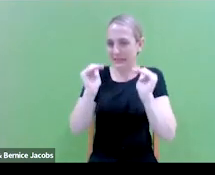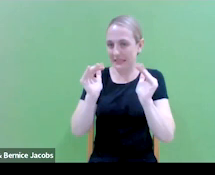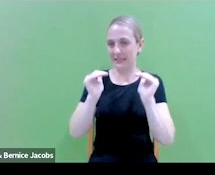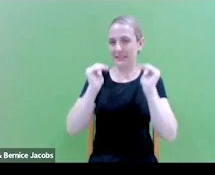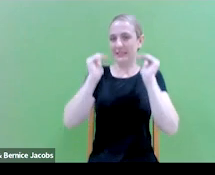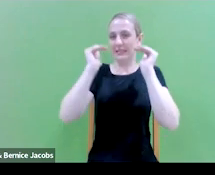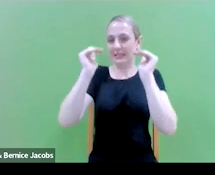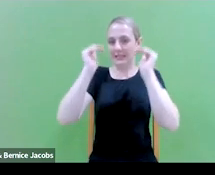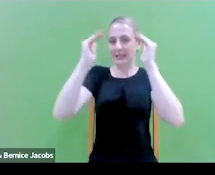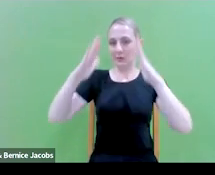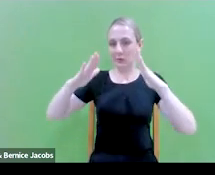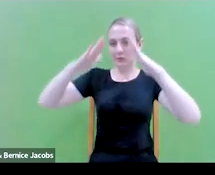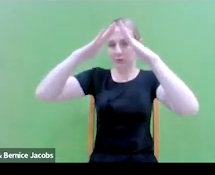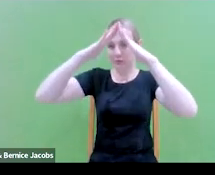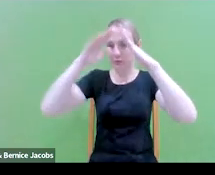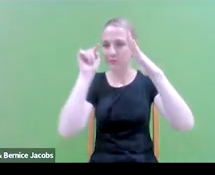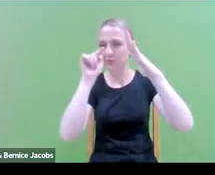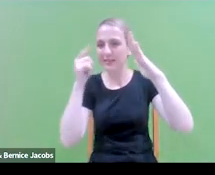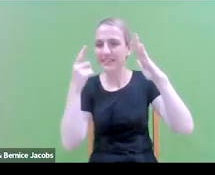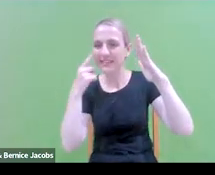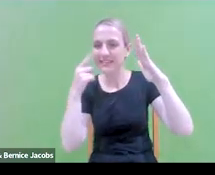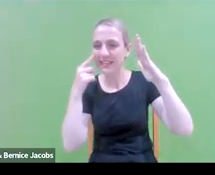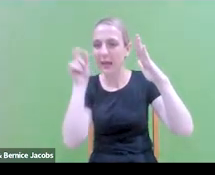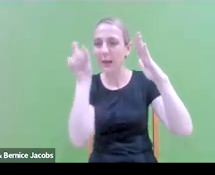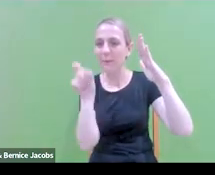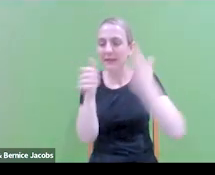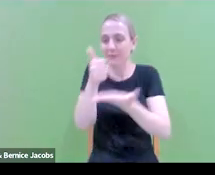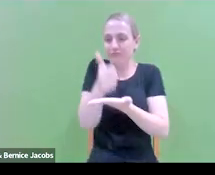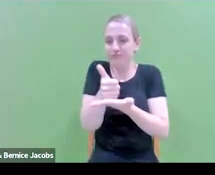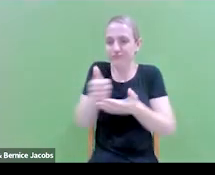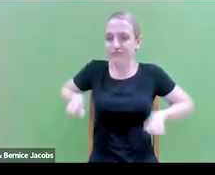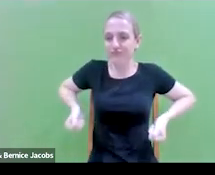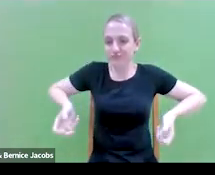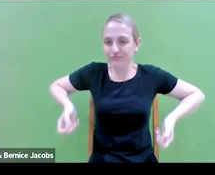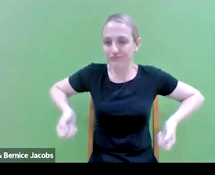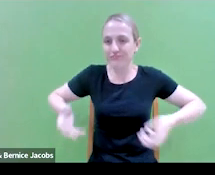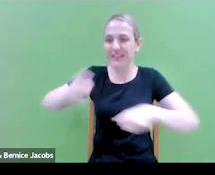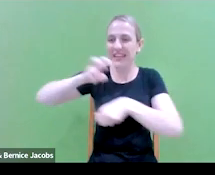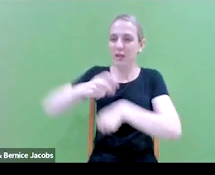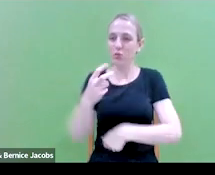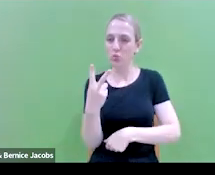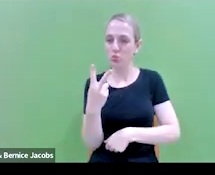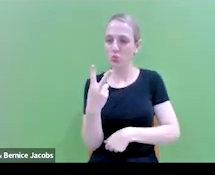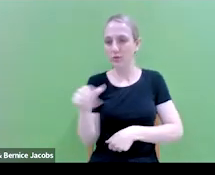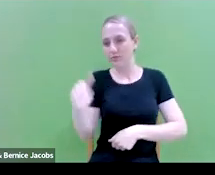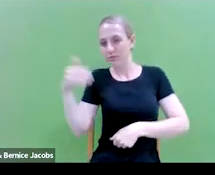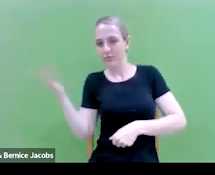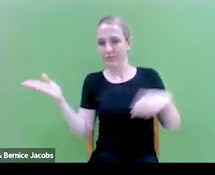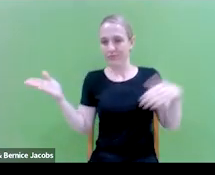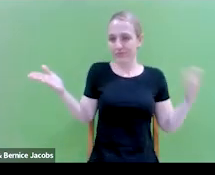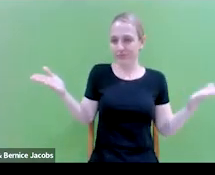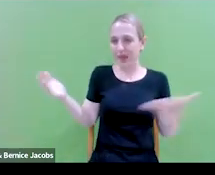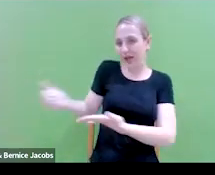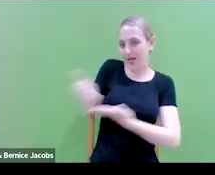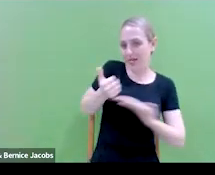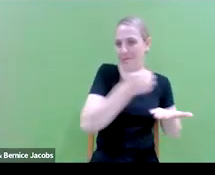look at the top of the pyramid, you'll see a user who is sitting in a wheelchair who requires 2 assistants to perform their